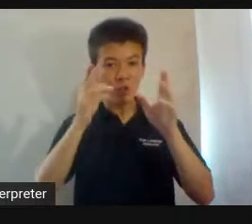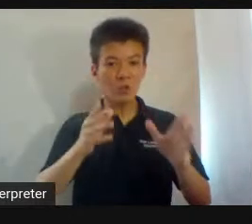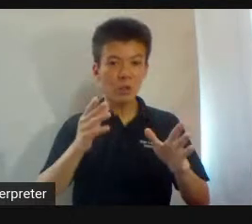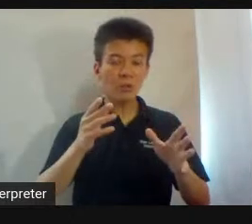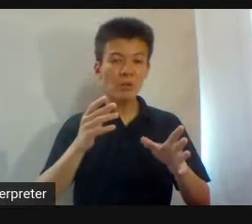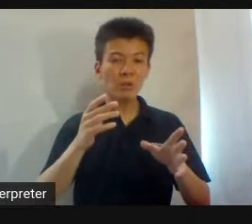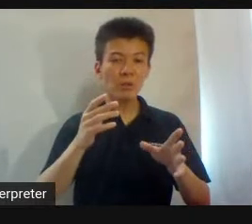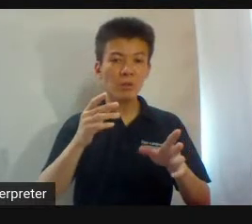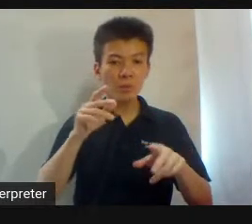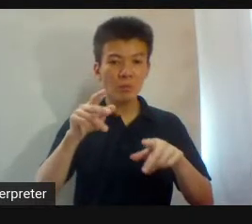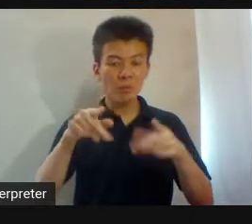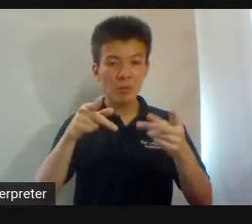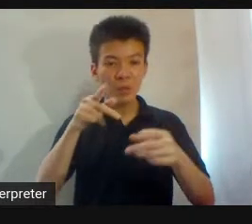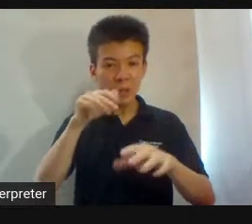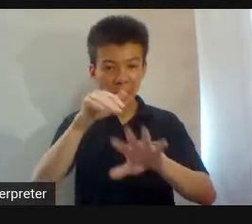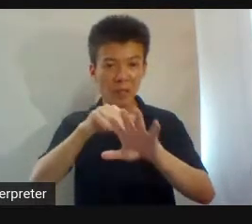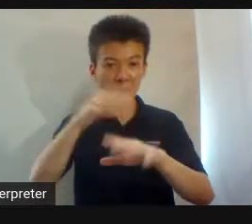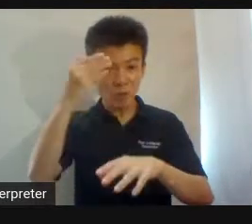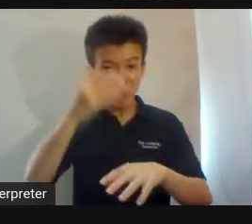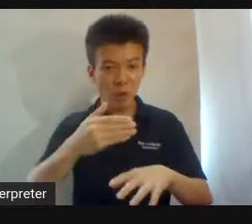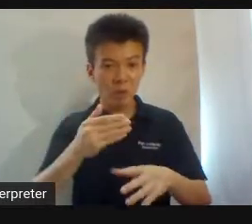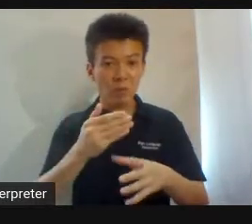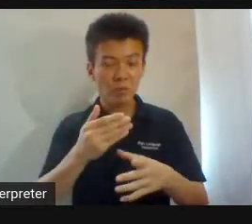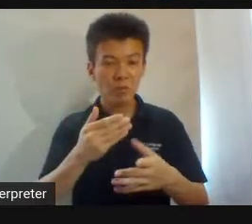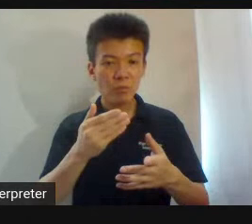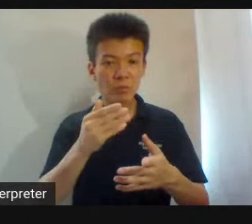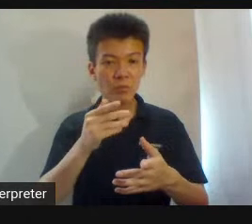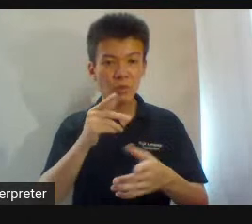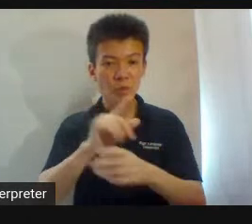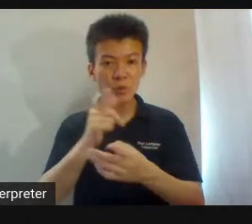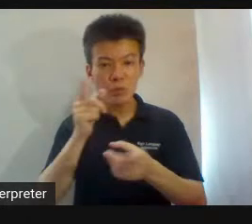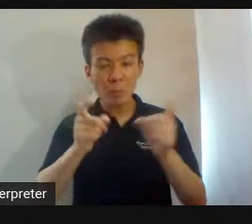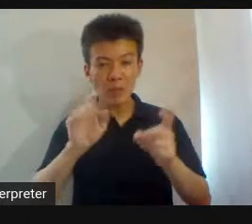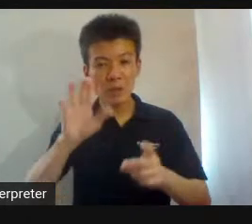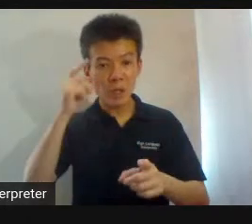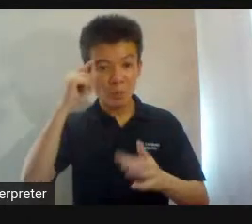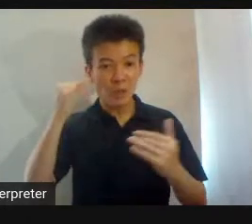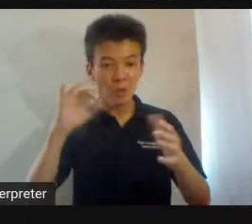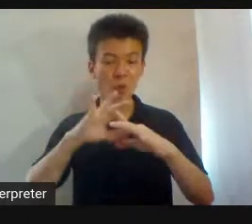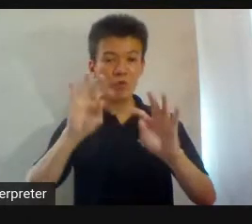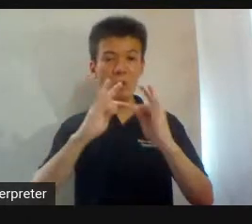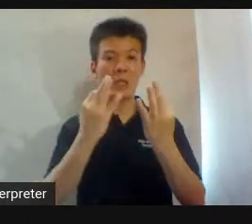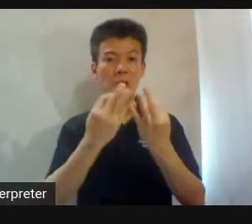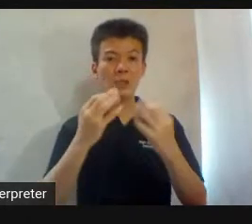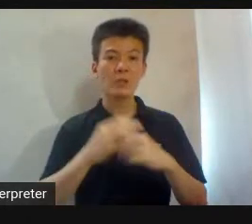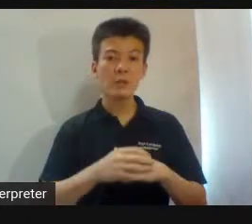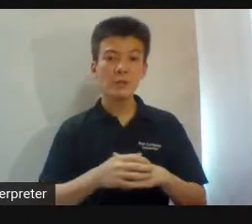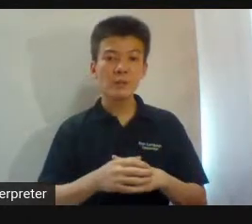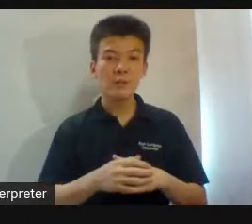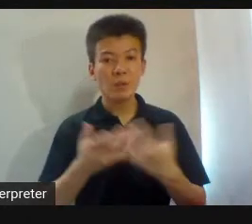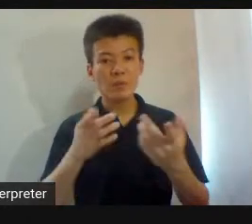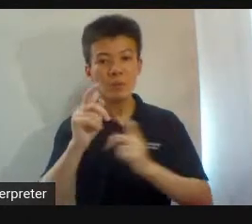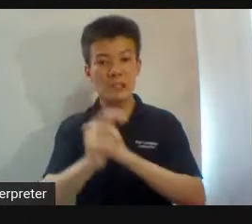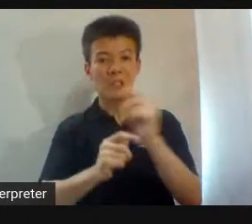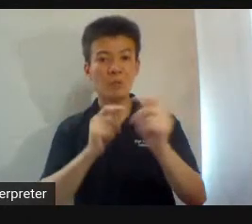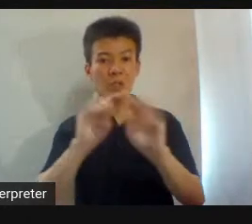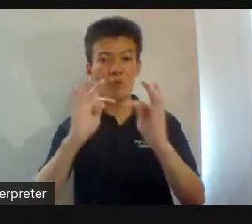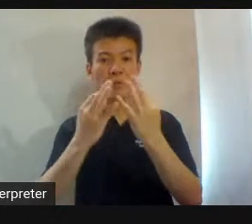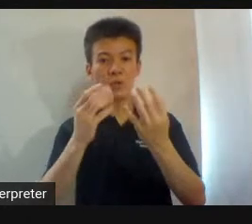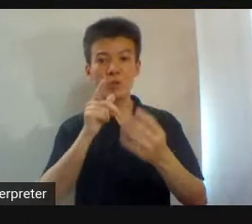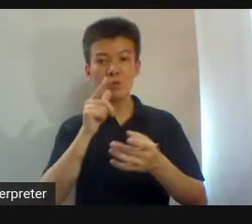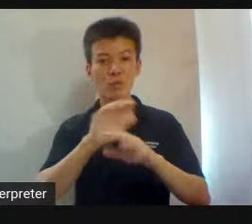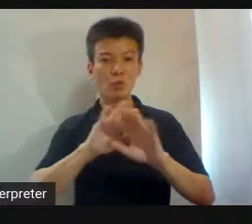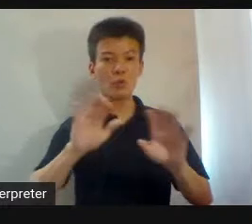person who greets you at the front, to actually managing the expectations of families, typical families who don't